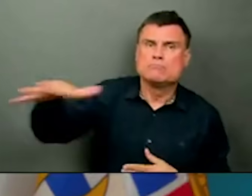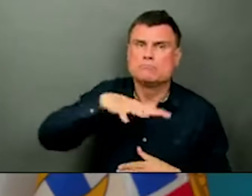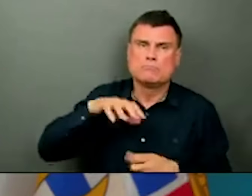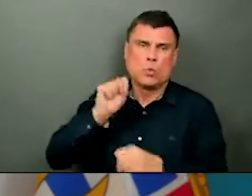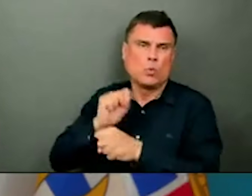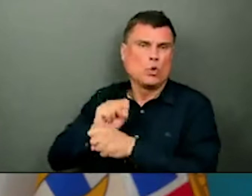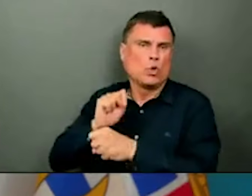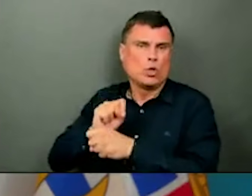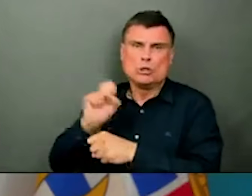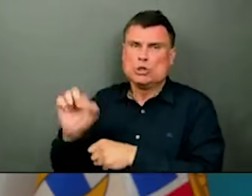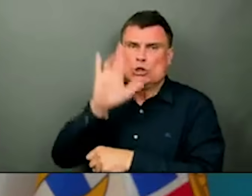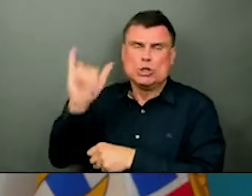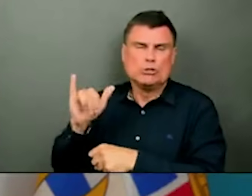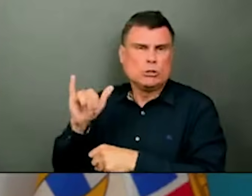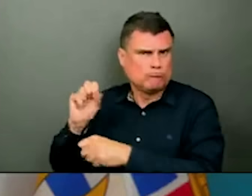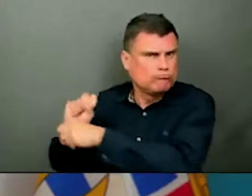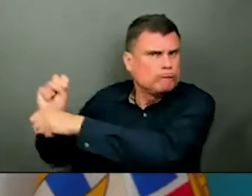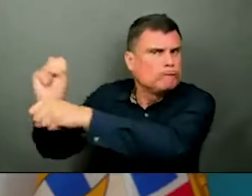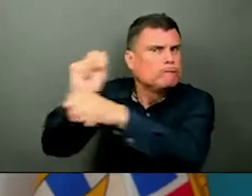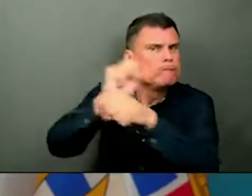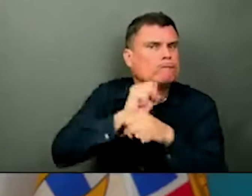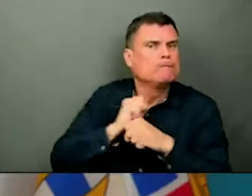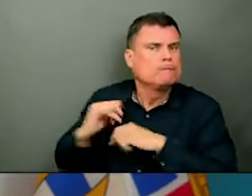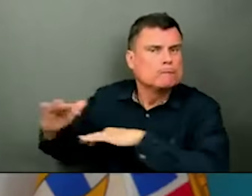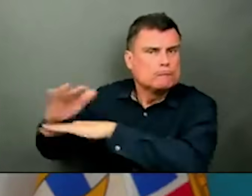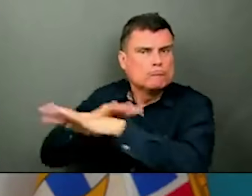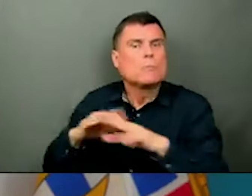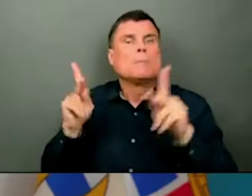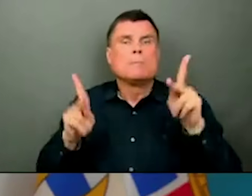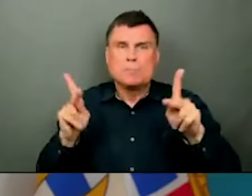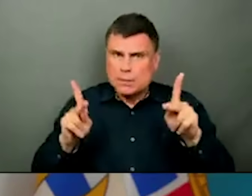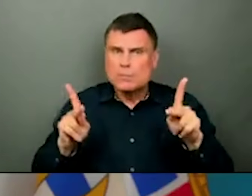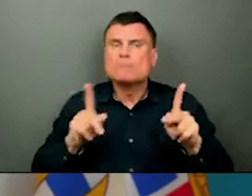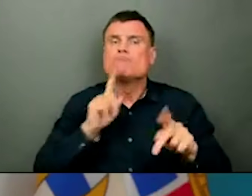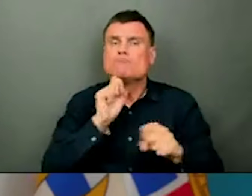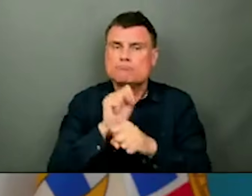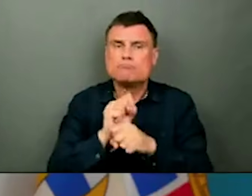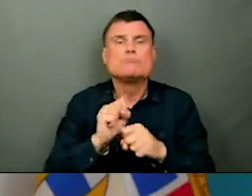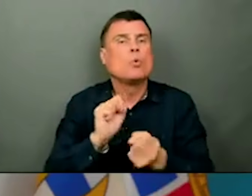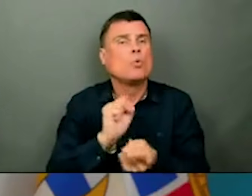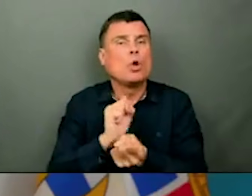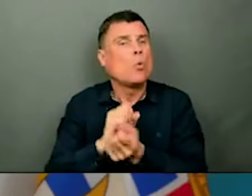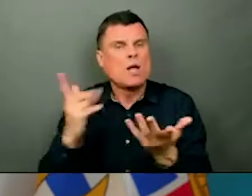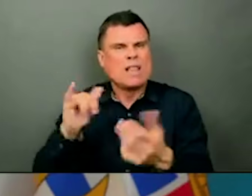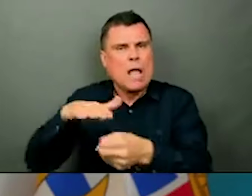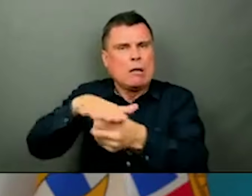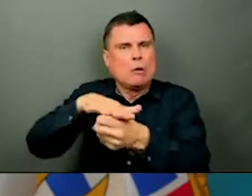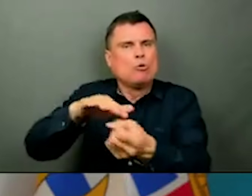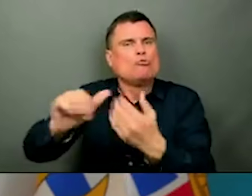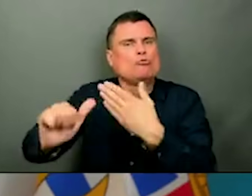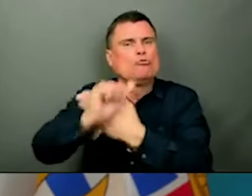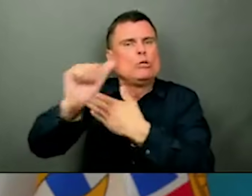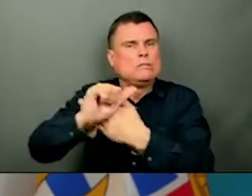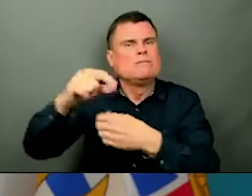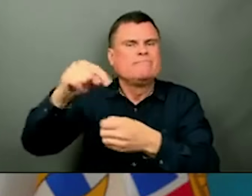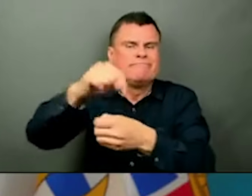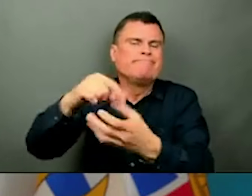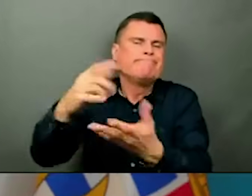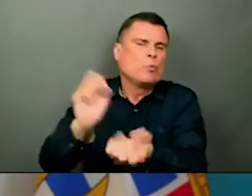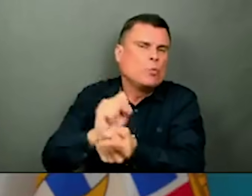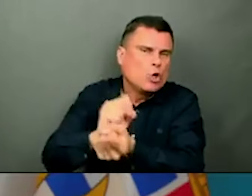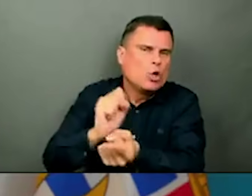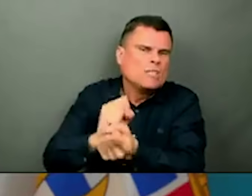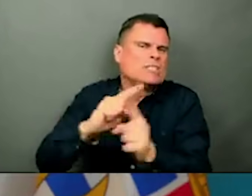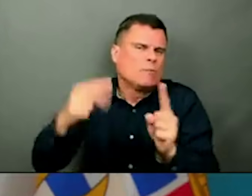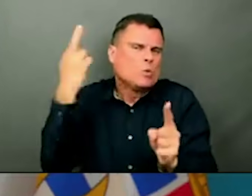work in, and some of the more high-risk workplaces are here in this part of the province. So those are some of the things